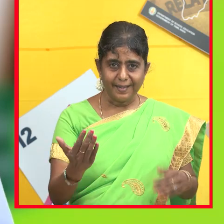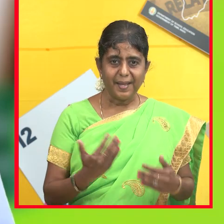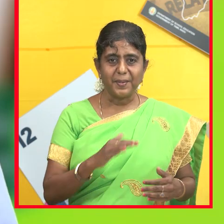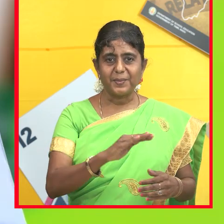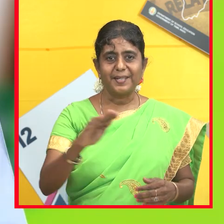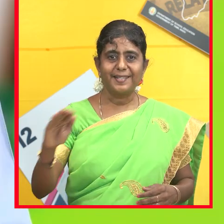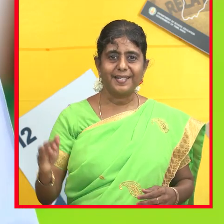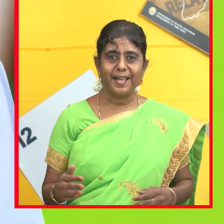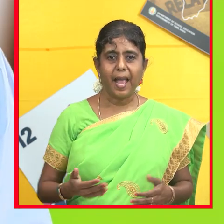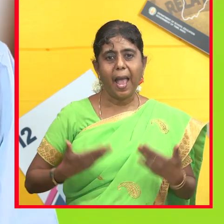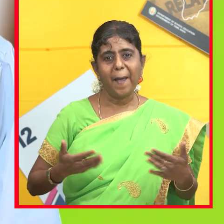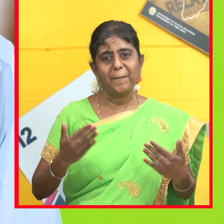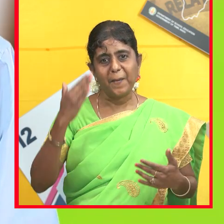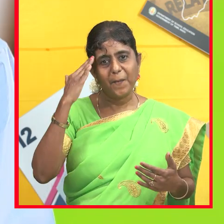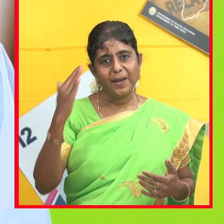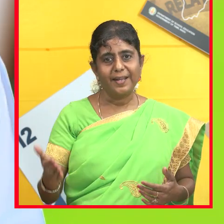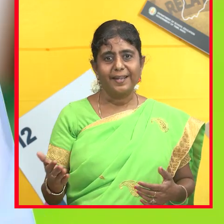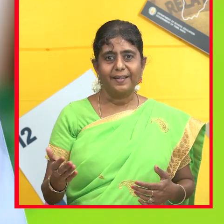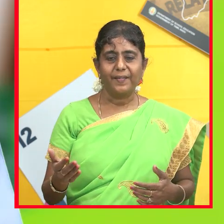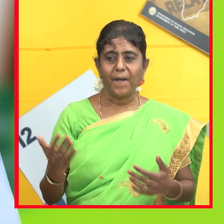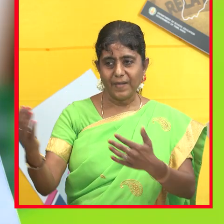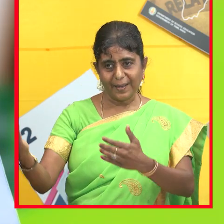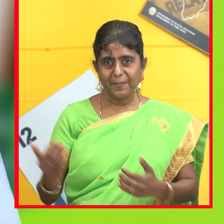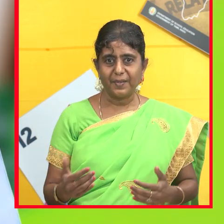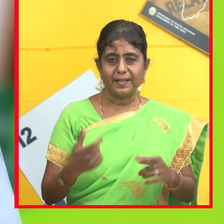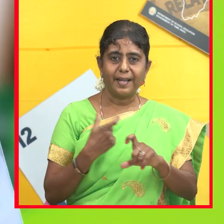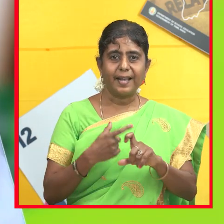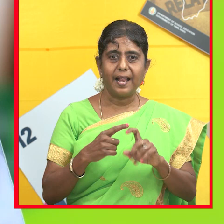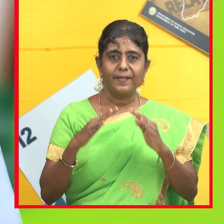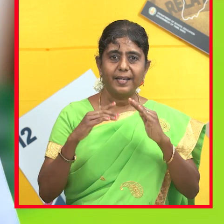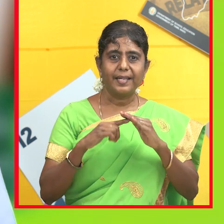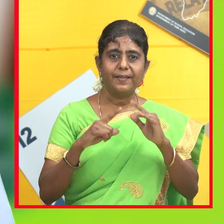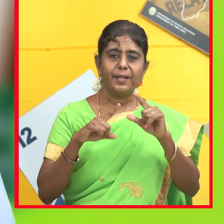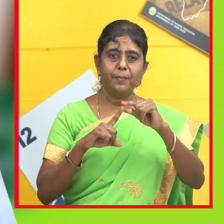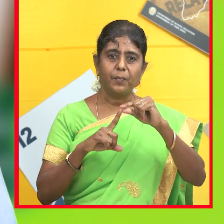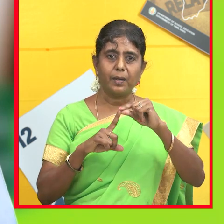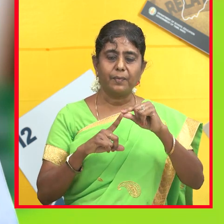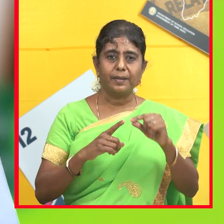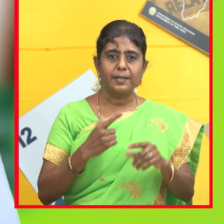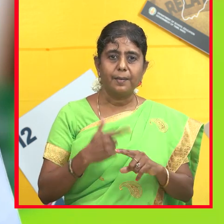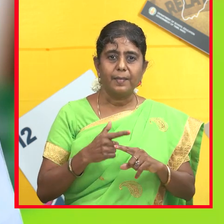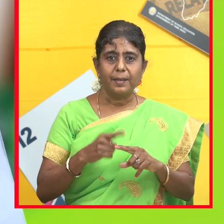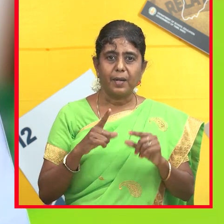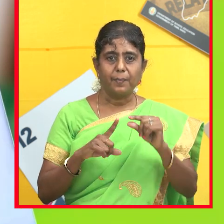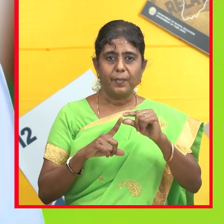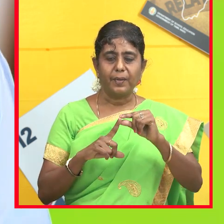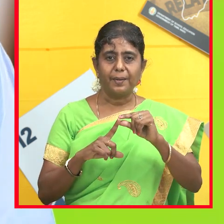Okay, dear students, happy morning. Welcome to the KalviTv program or the Geometry Box